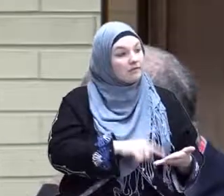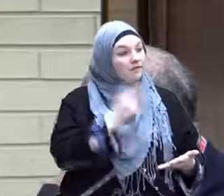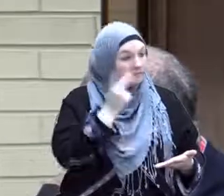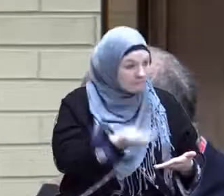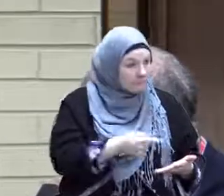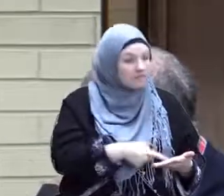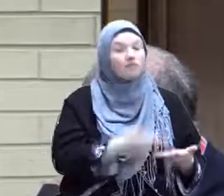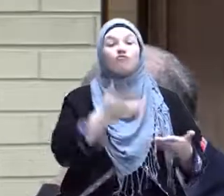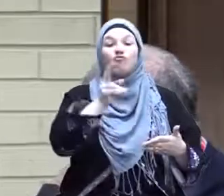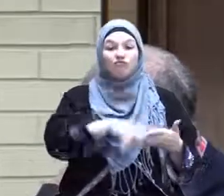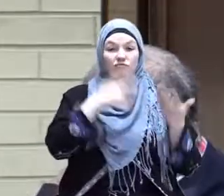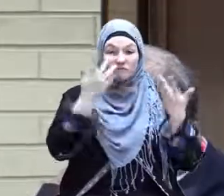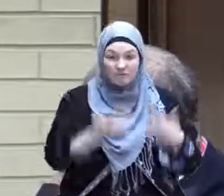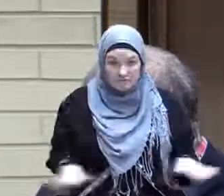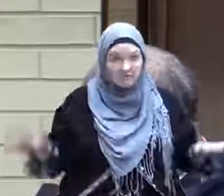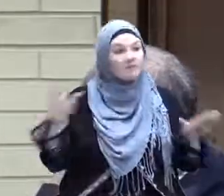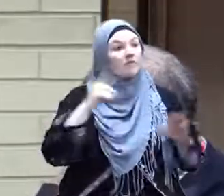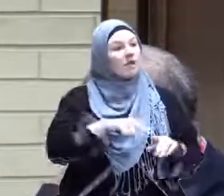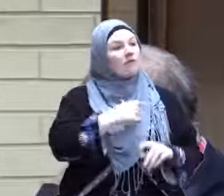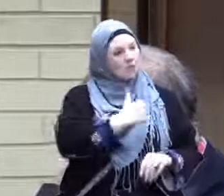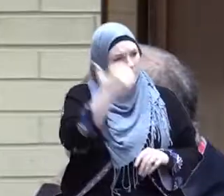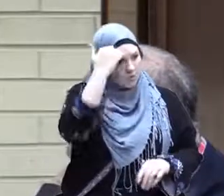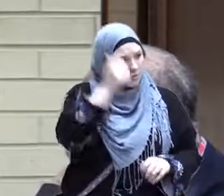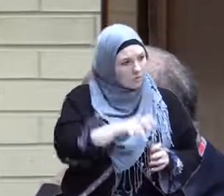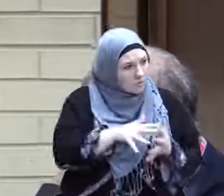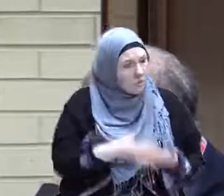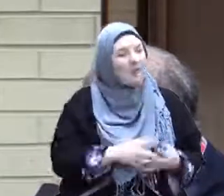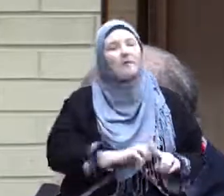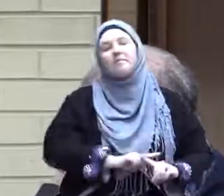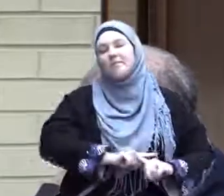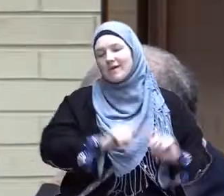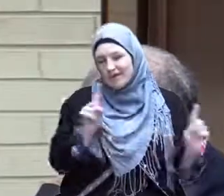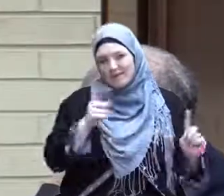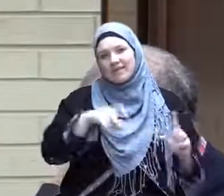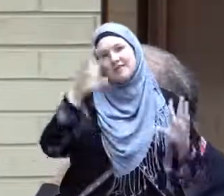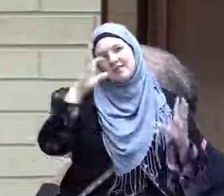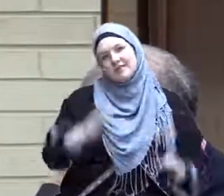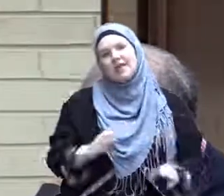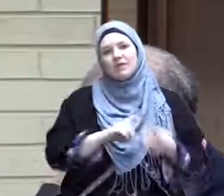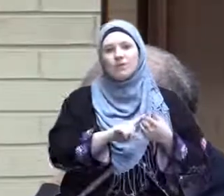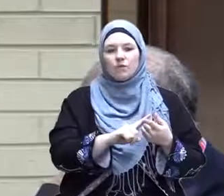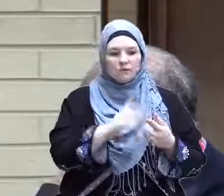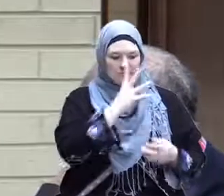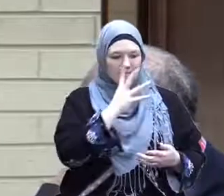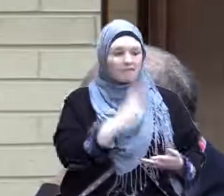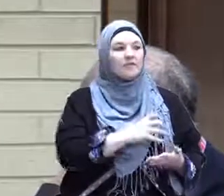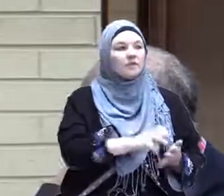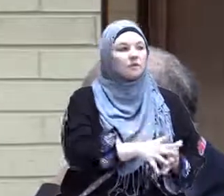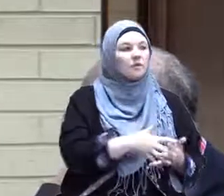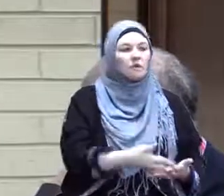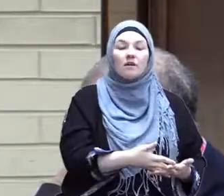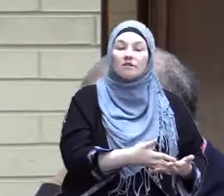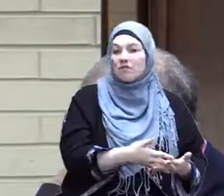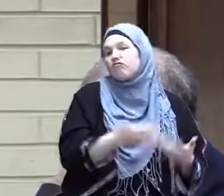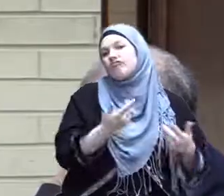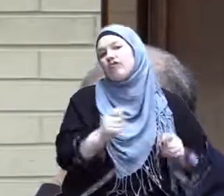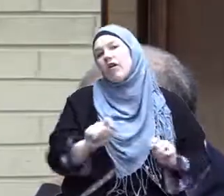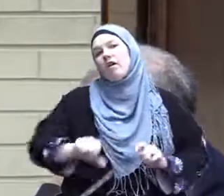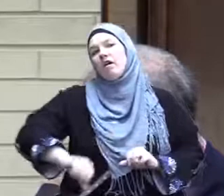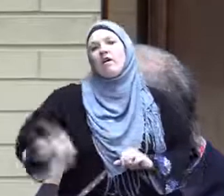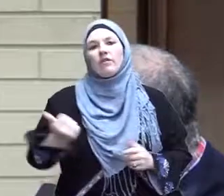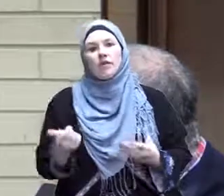have read this book, they have known this book, but they decided to cross over it and try something